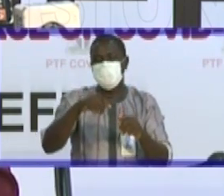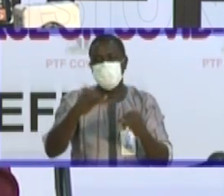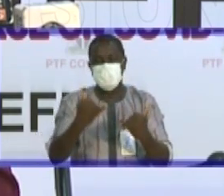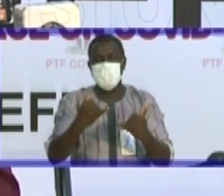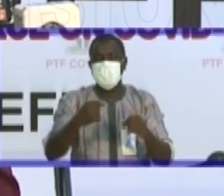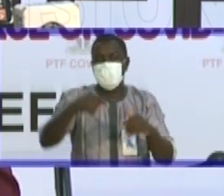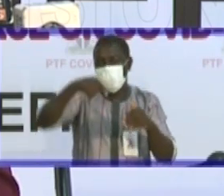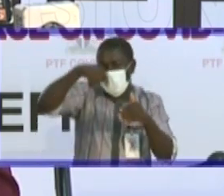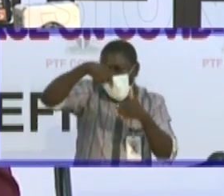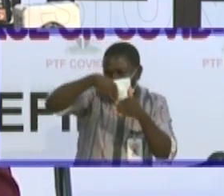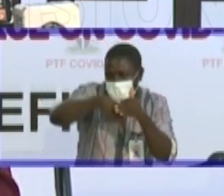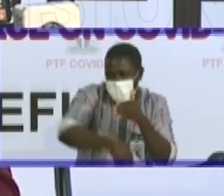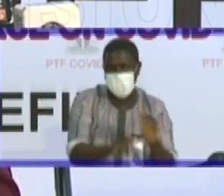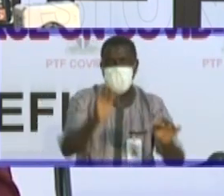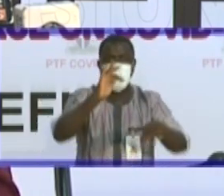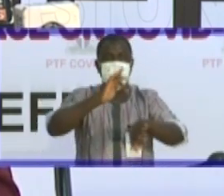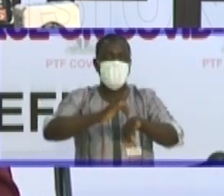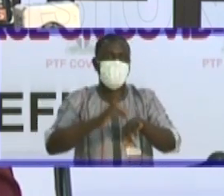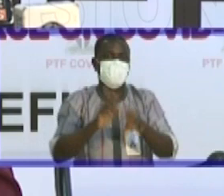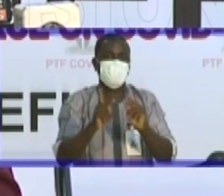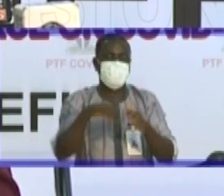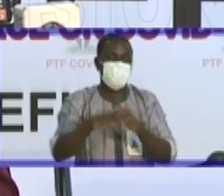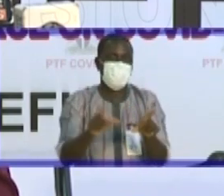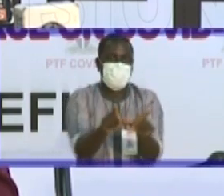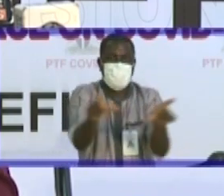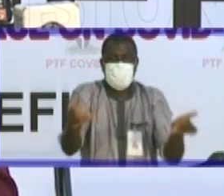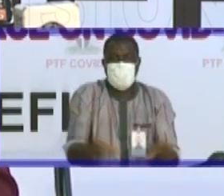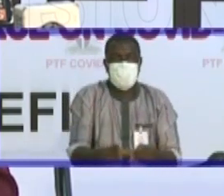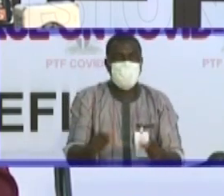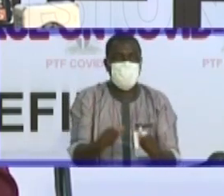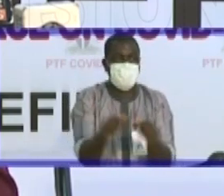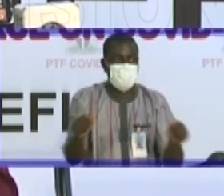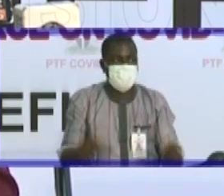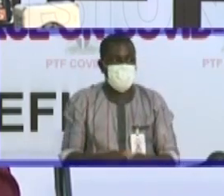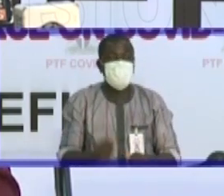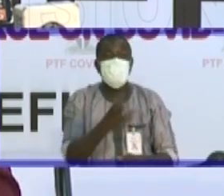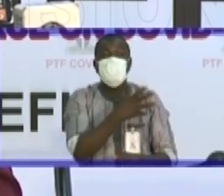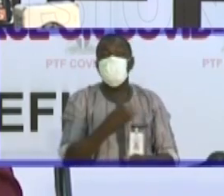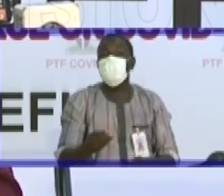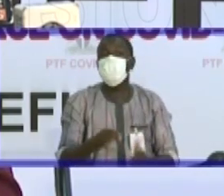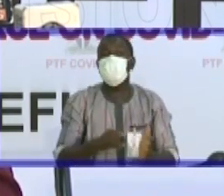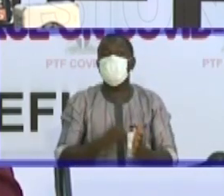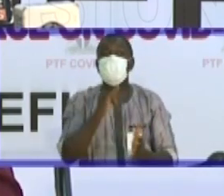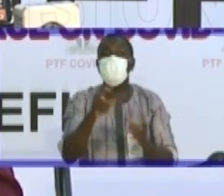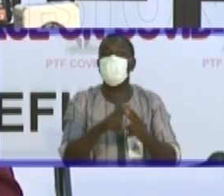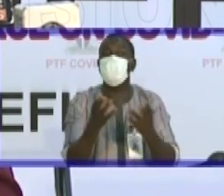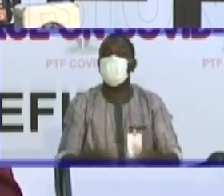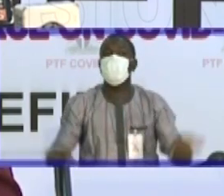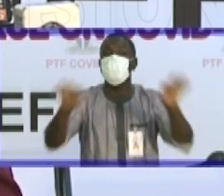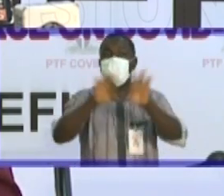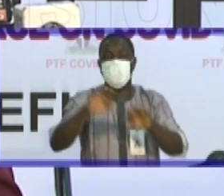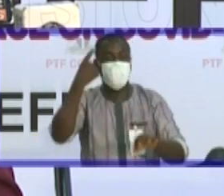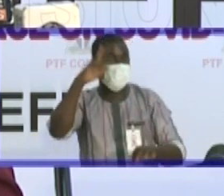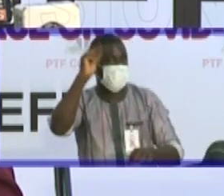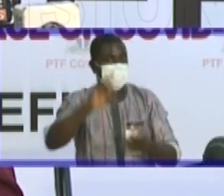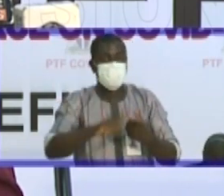the role of the primary health care comes into play. And it is very important for them to be able